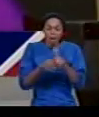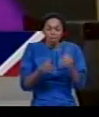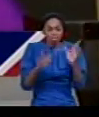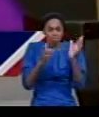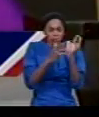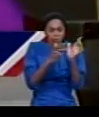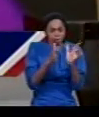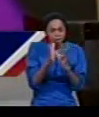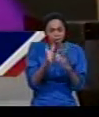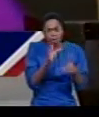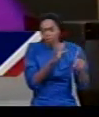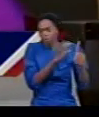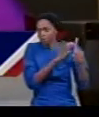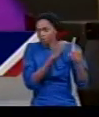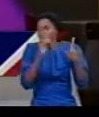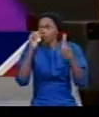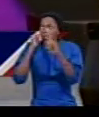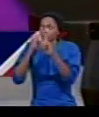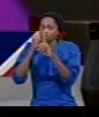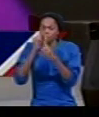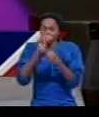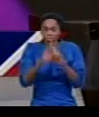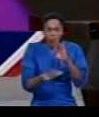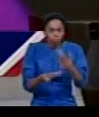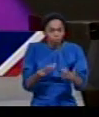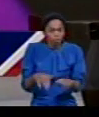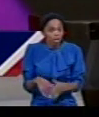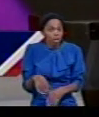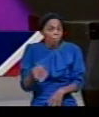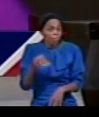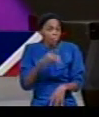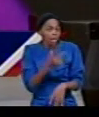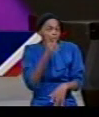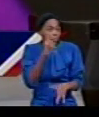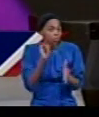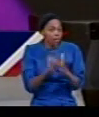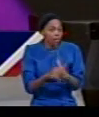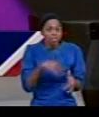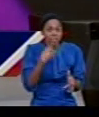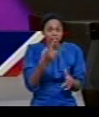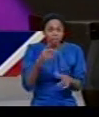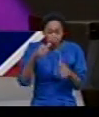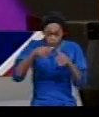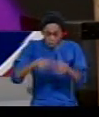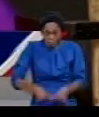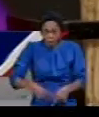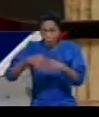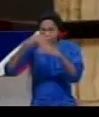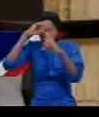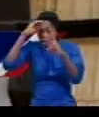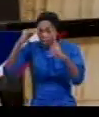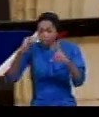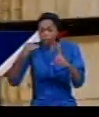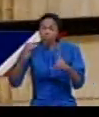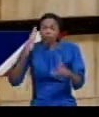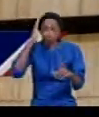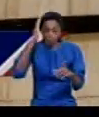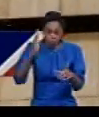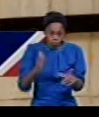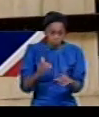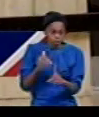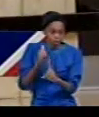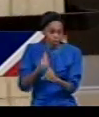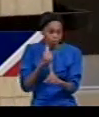as he himself also walked. He that says he abideth in him ought himself